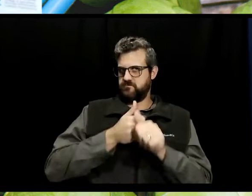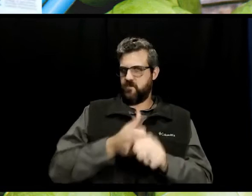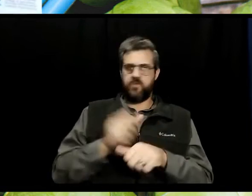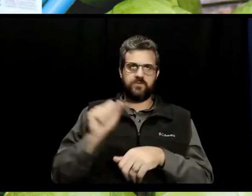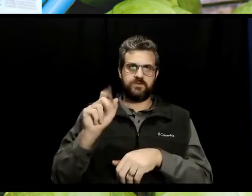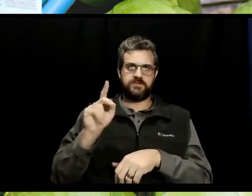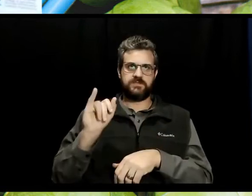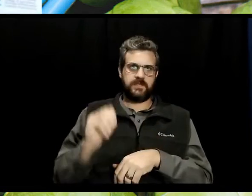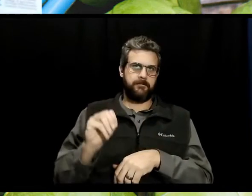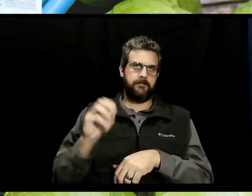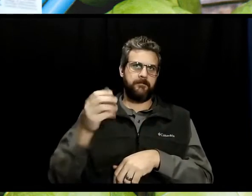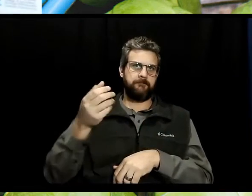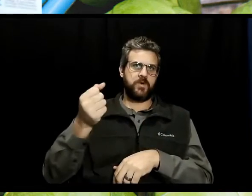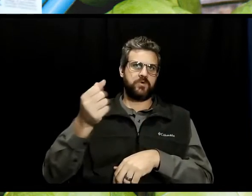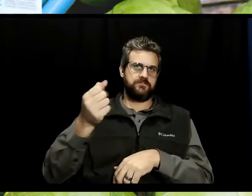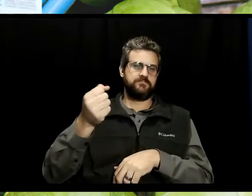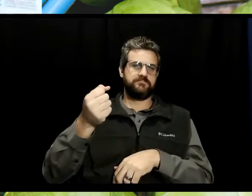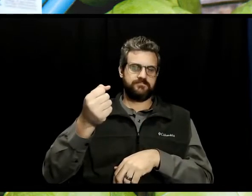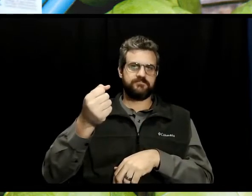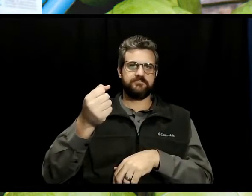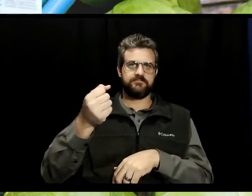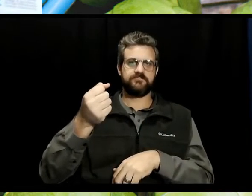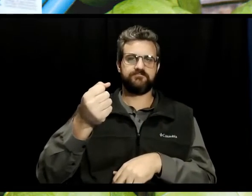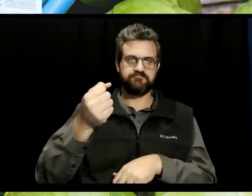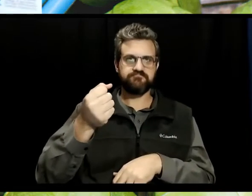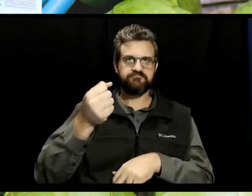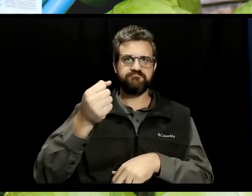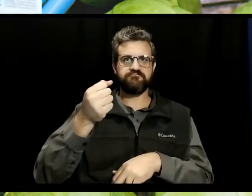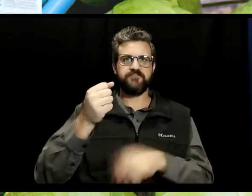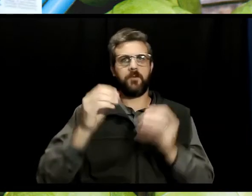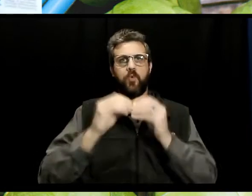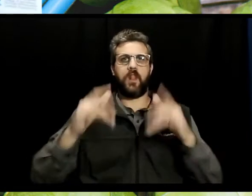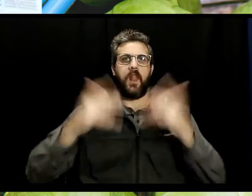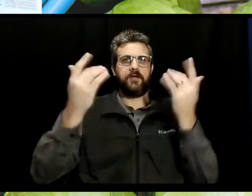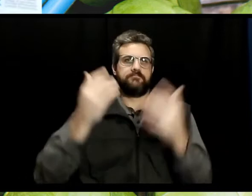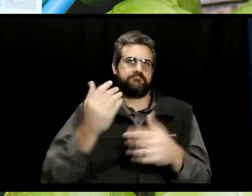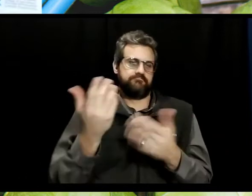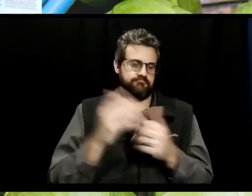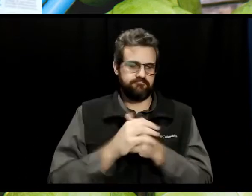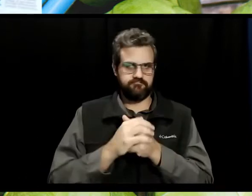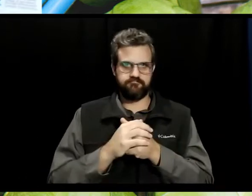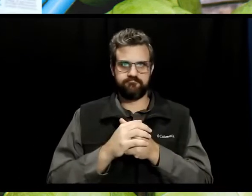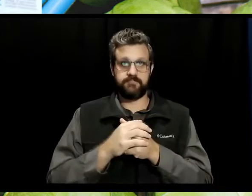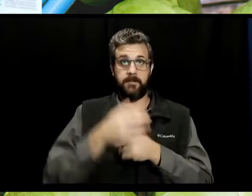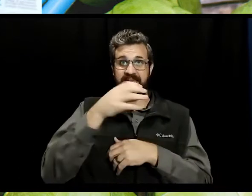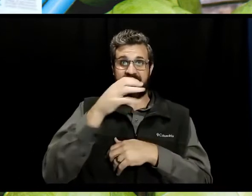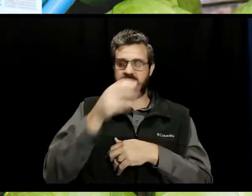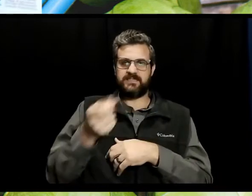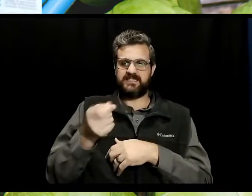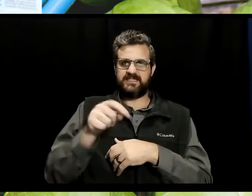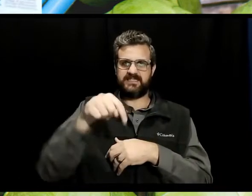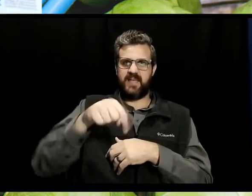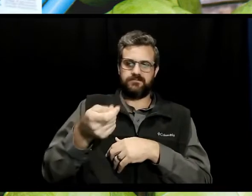for this recipe. So that is going to be lighter for us. Now I'm going to turn my heat down just a little